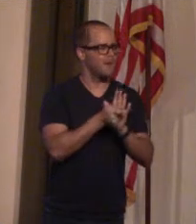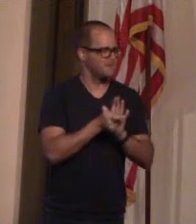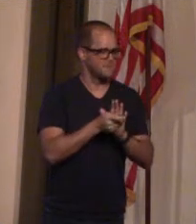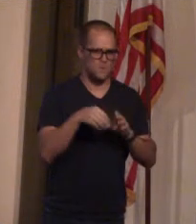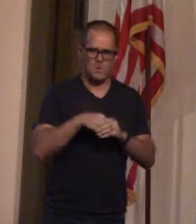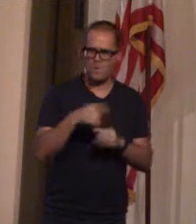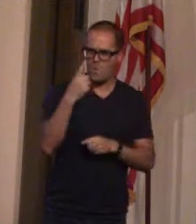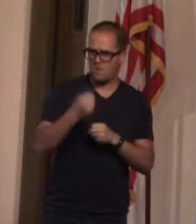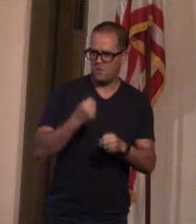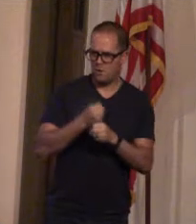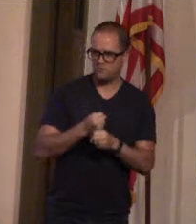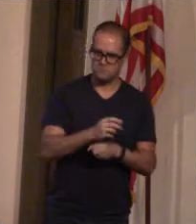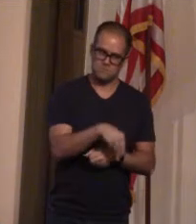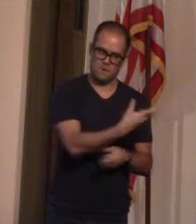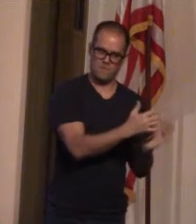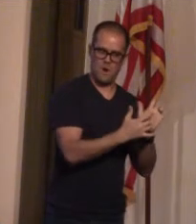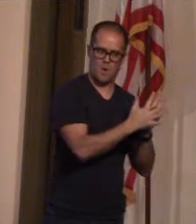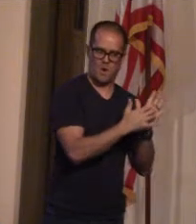second question is,